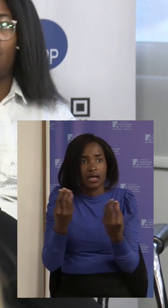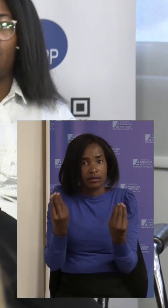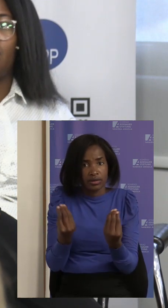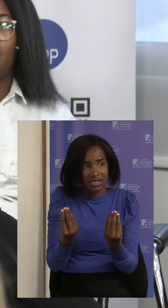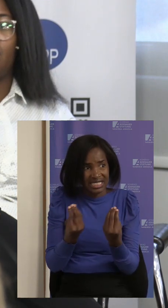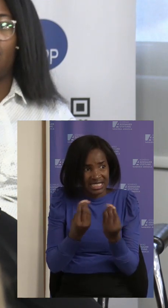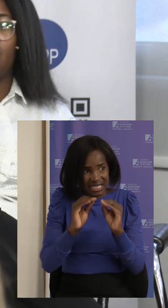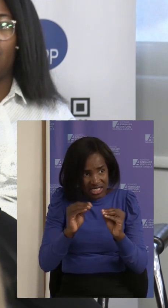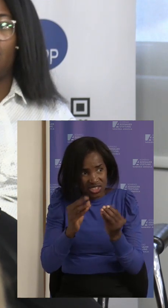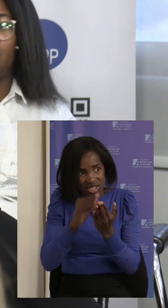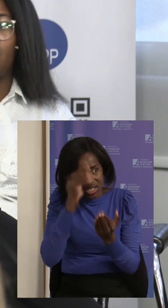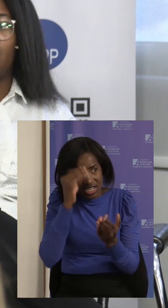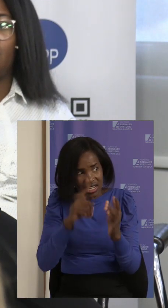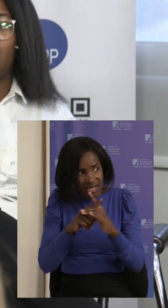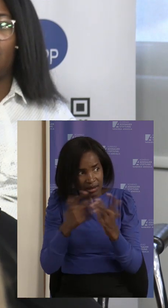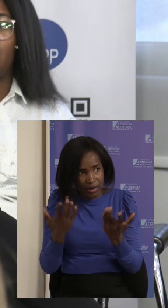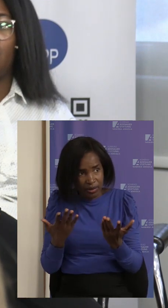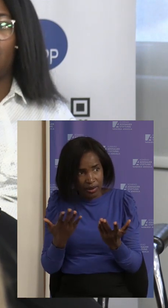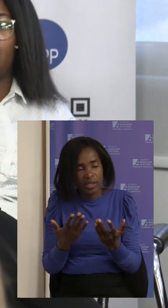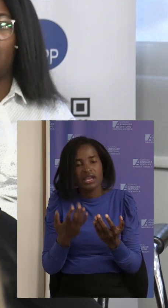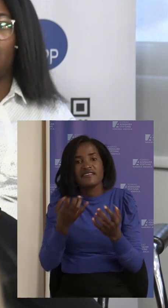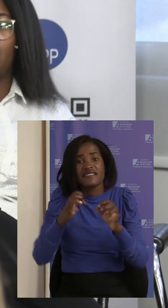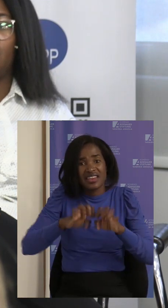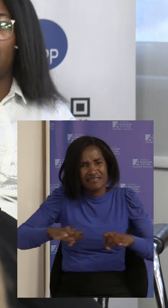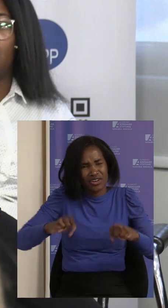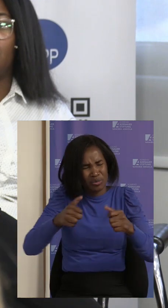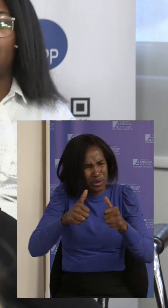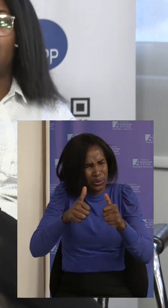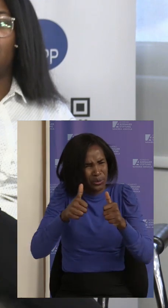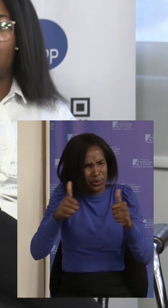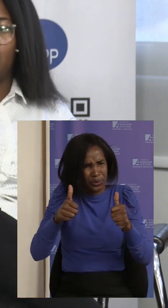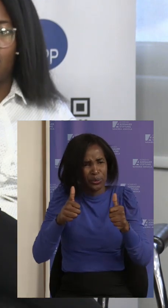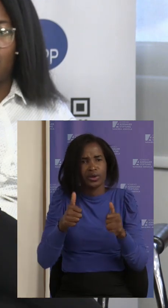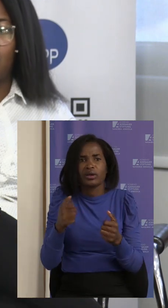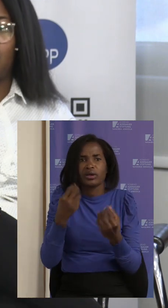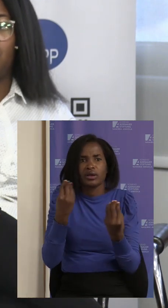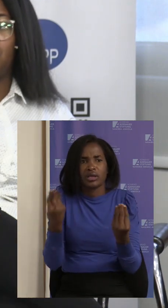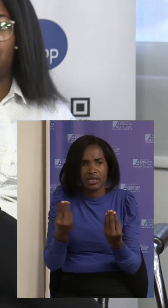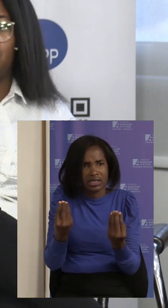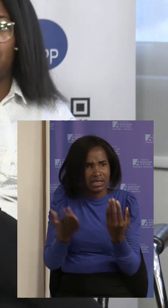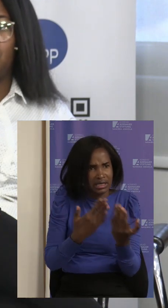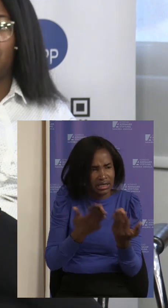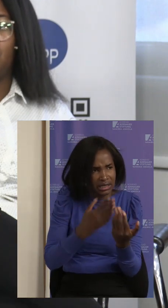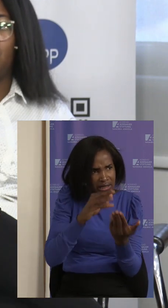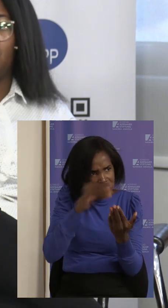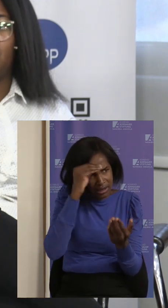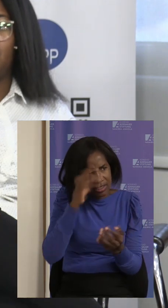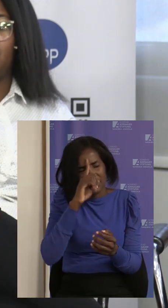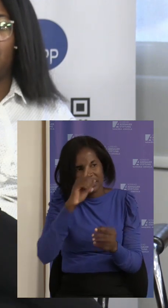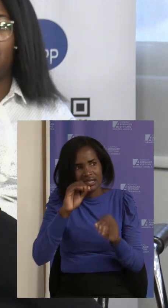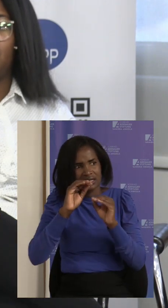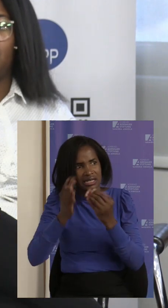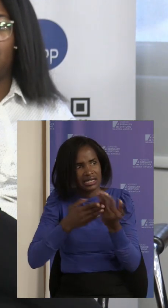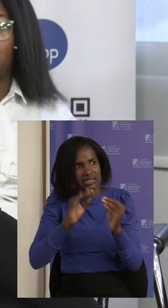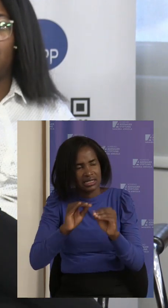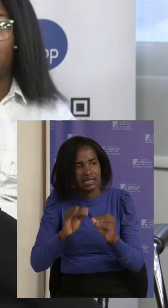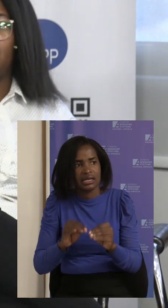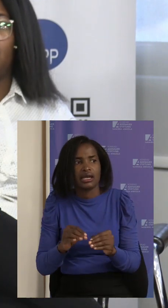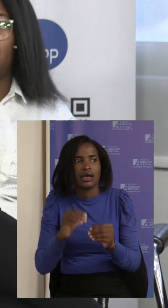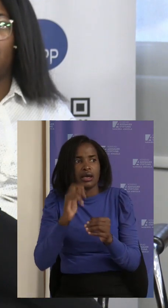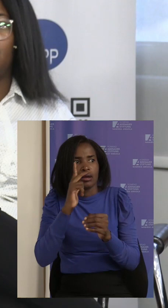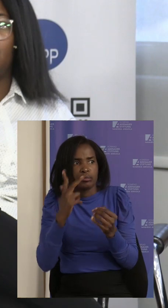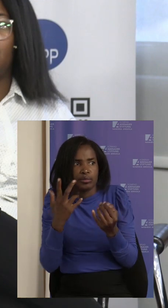teaching and learning can only happen in a conducive environment when, Maslow's hierarchy of needs is